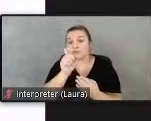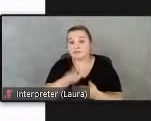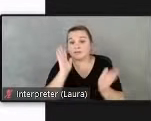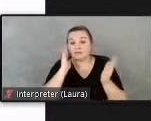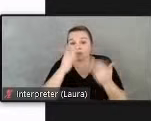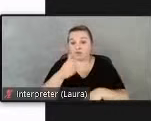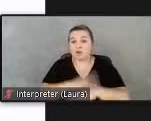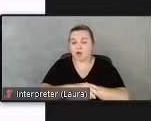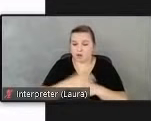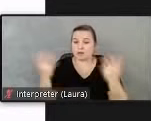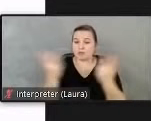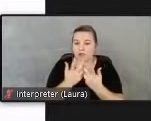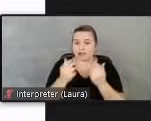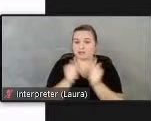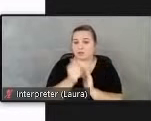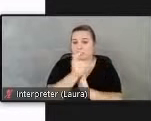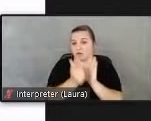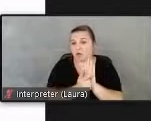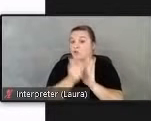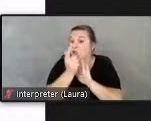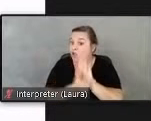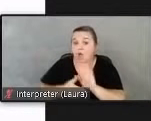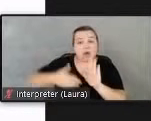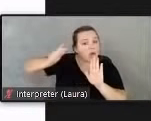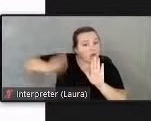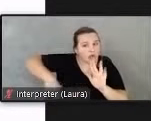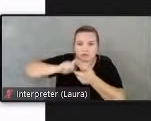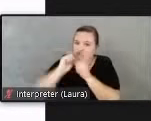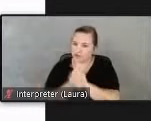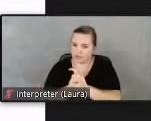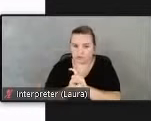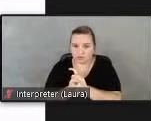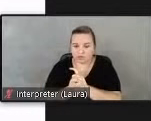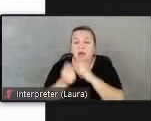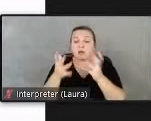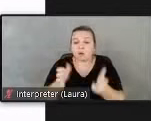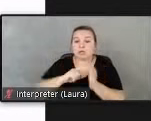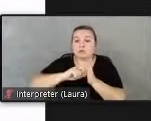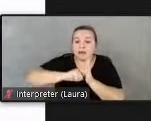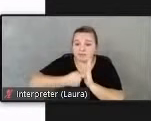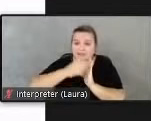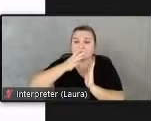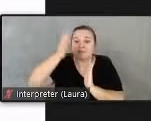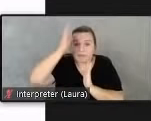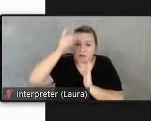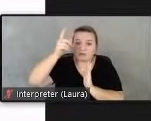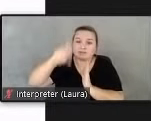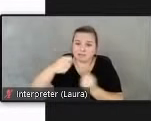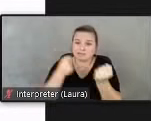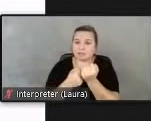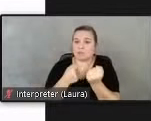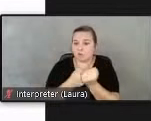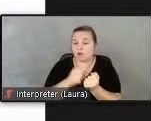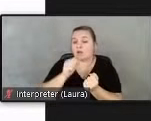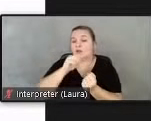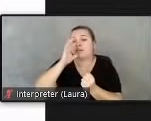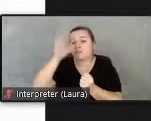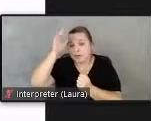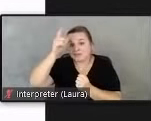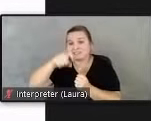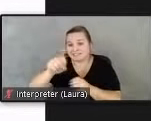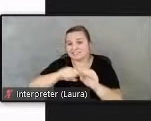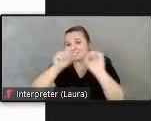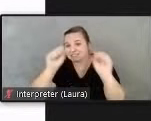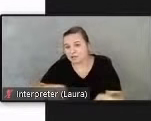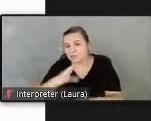compliance with the law, because the law has not changed. And I want to emphasize that the parents need supports, the parents need assistance, and the parents need